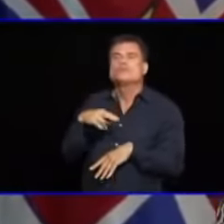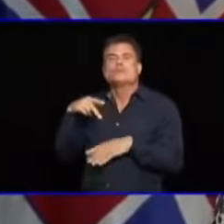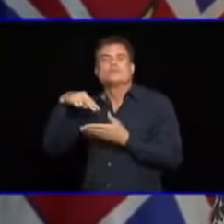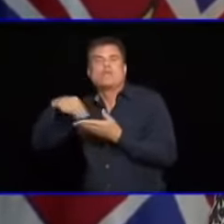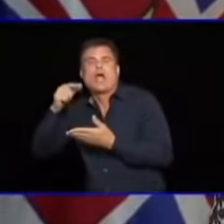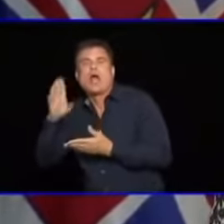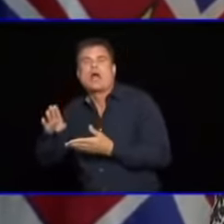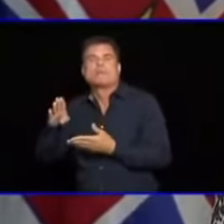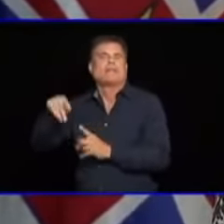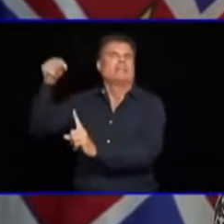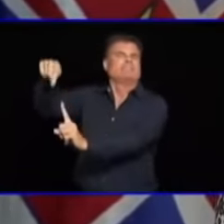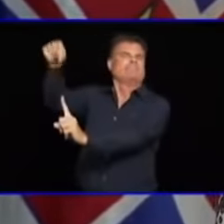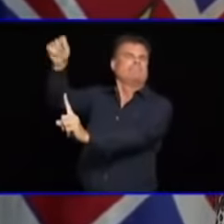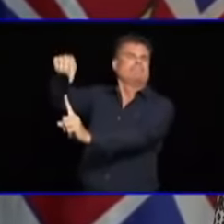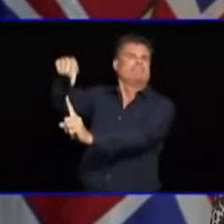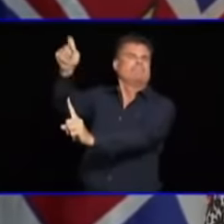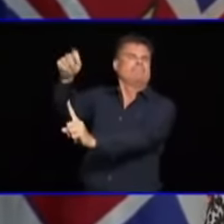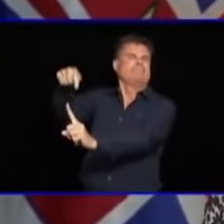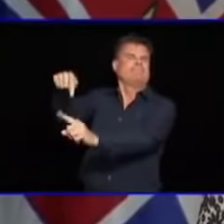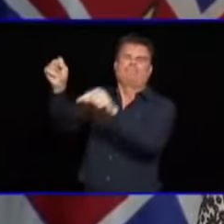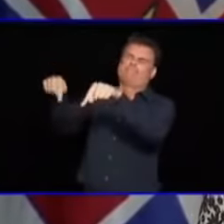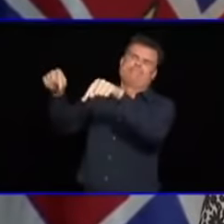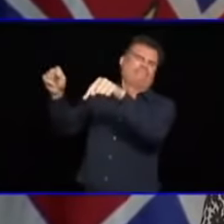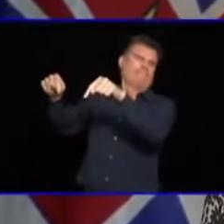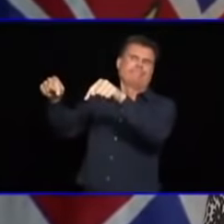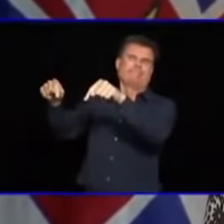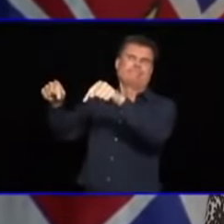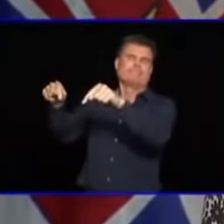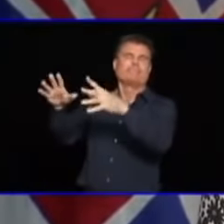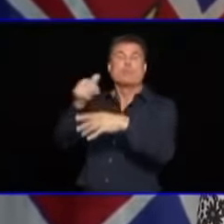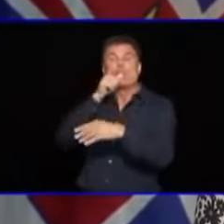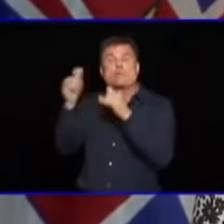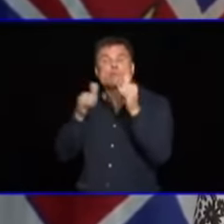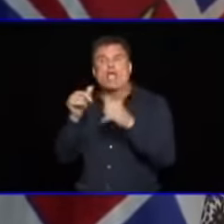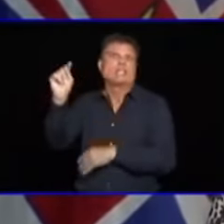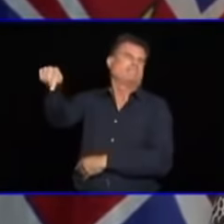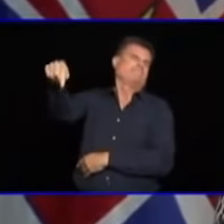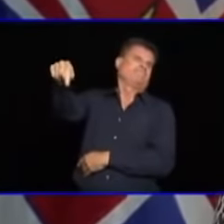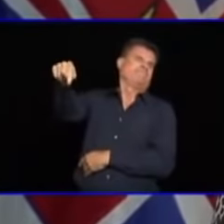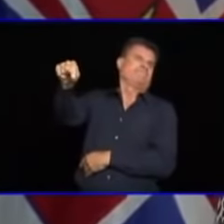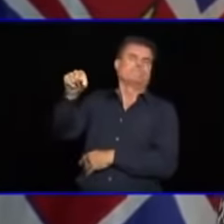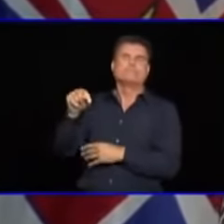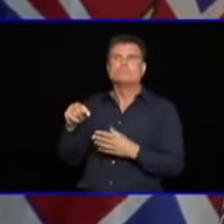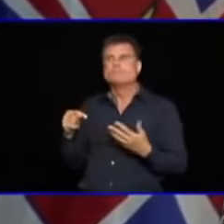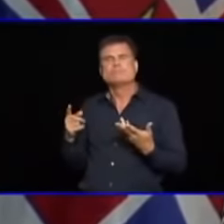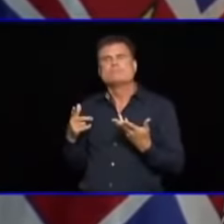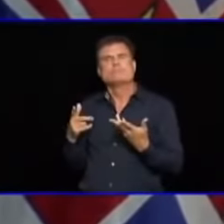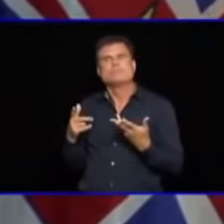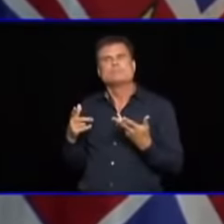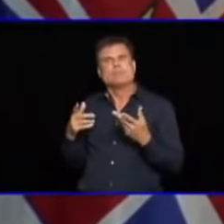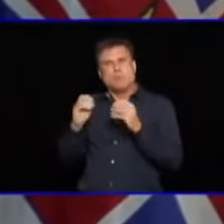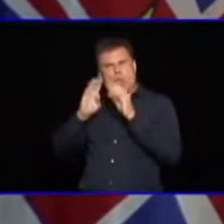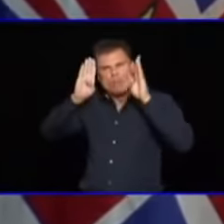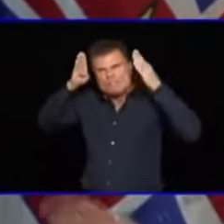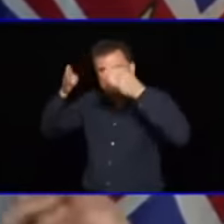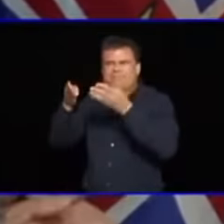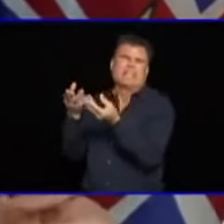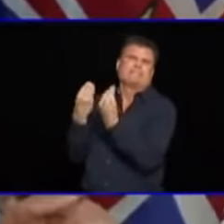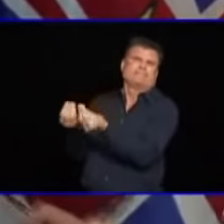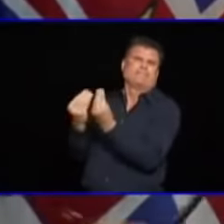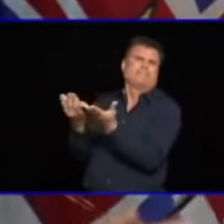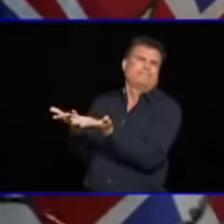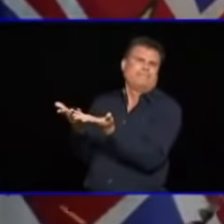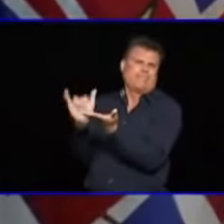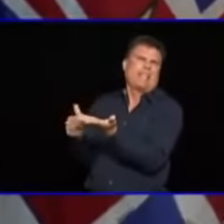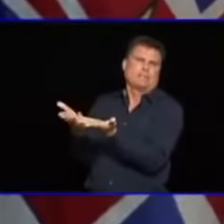Kelowna cluster, about bars and nightclubs here in the Lower Mainland, and some of the private events that were happening were much